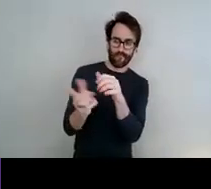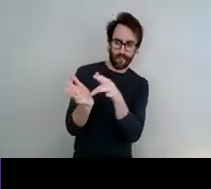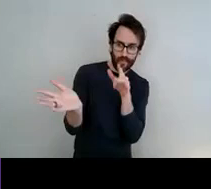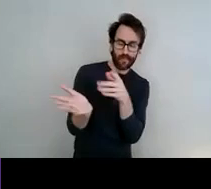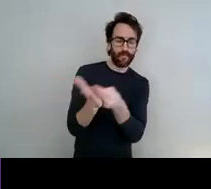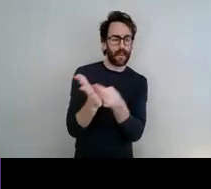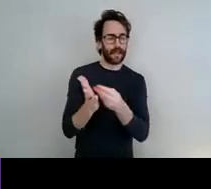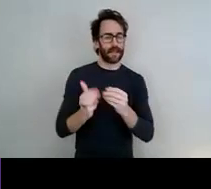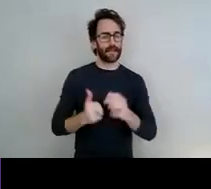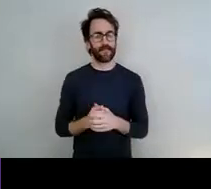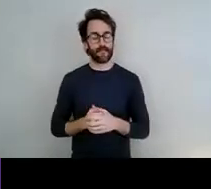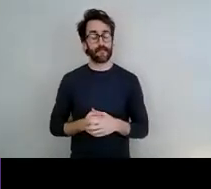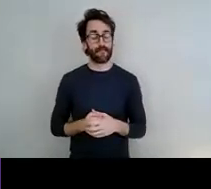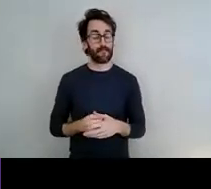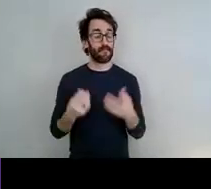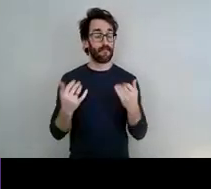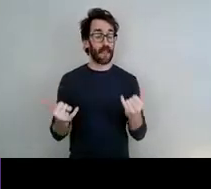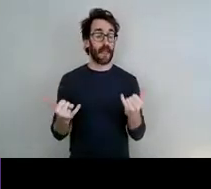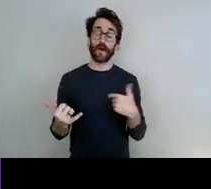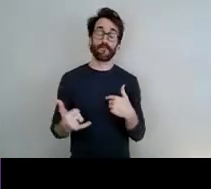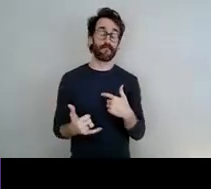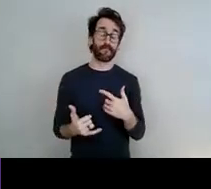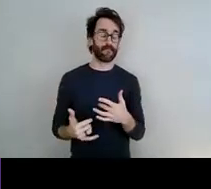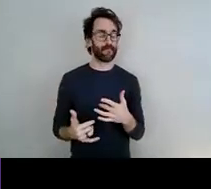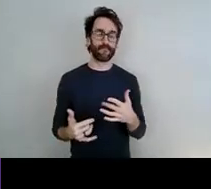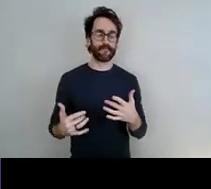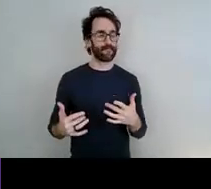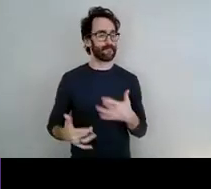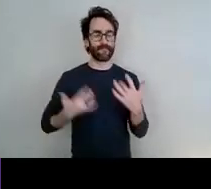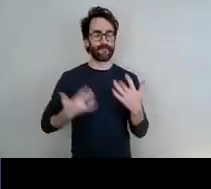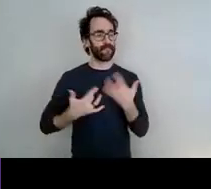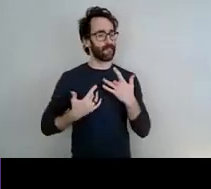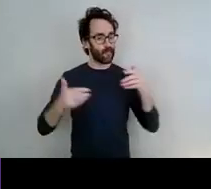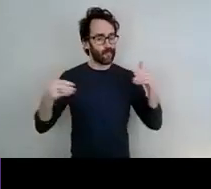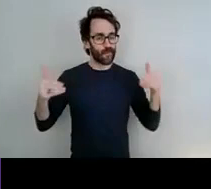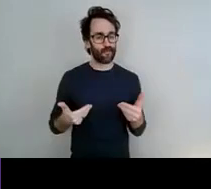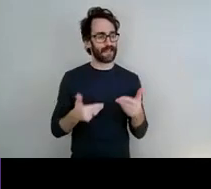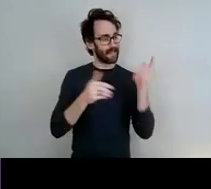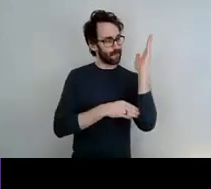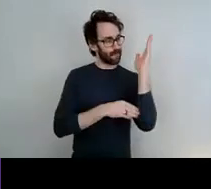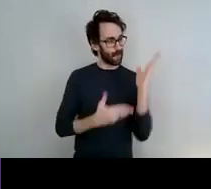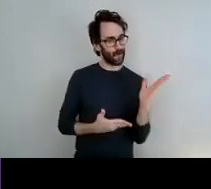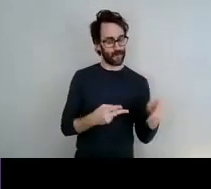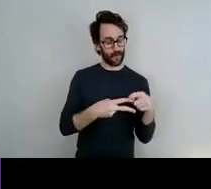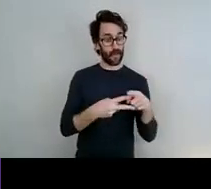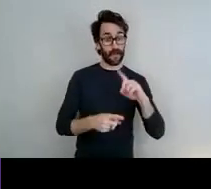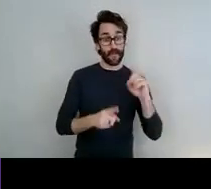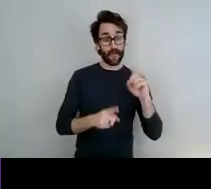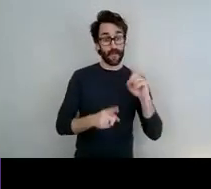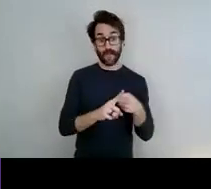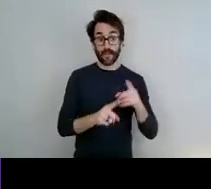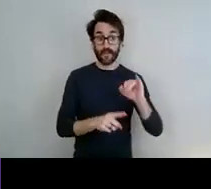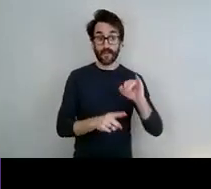So it gives me great honor to introduce our speakers today. Our first speaker I'd like to introduce is Jeff Horncastle. He's an